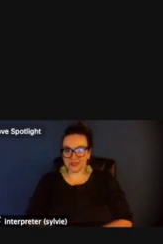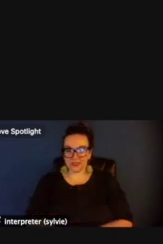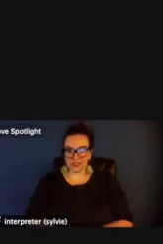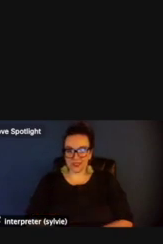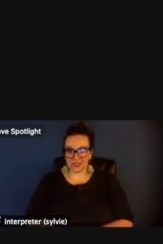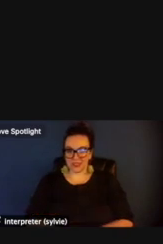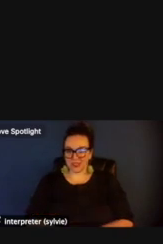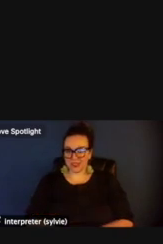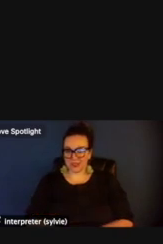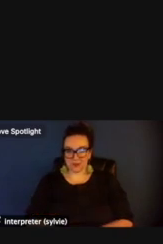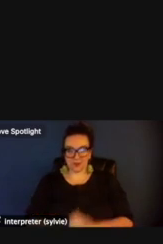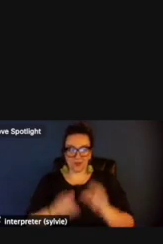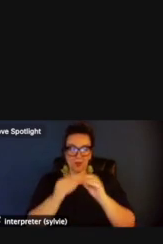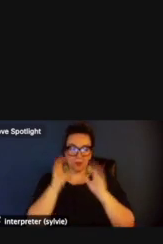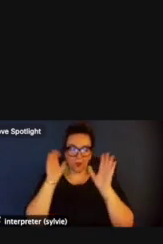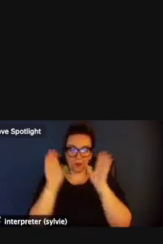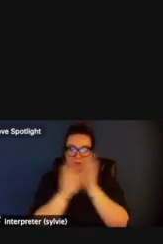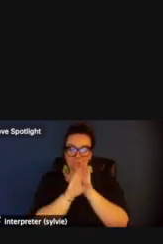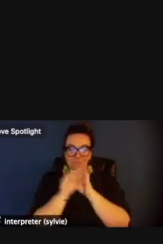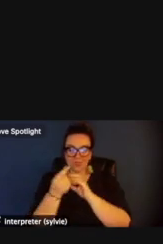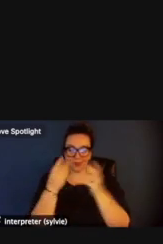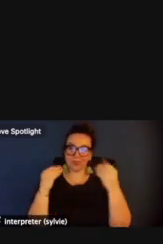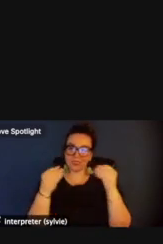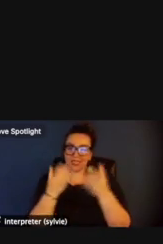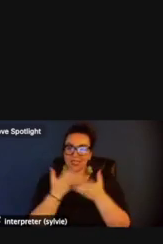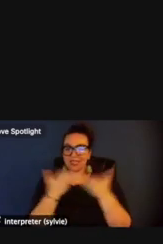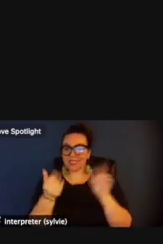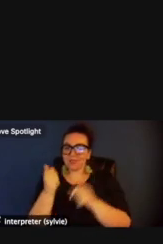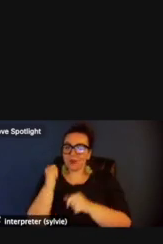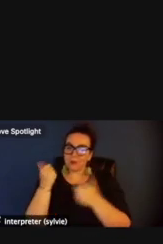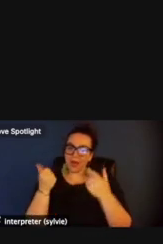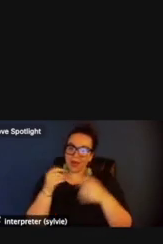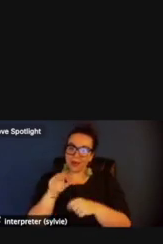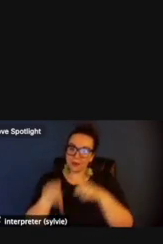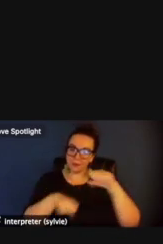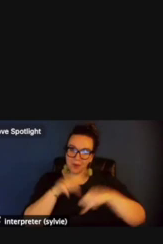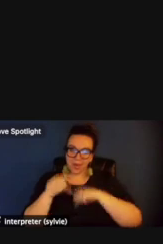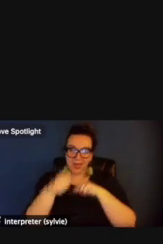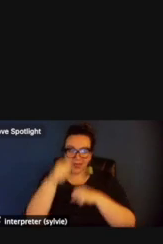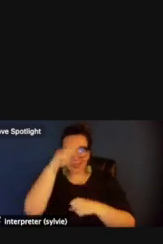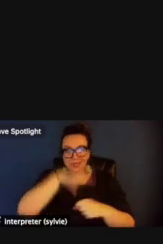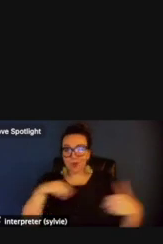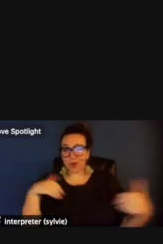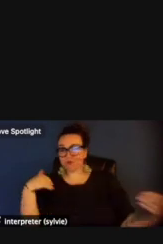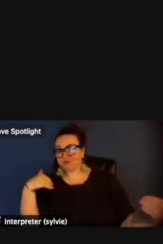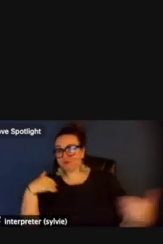All right, just some more pictures. Again, someone selling, you know, things off the back of their bike. This guy's just hanging out.